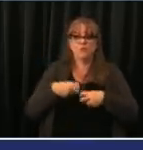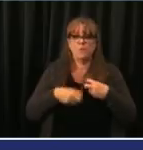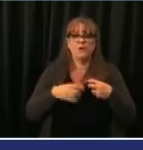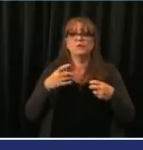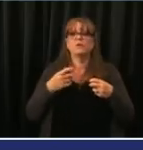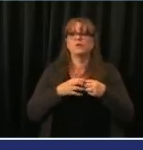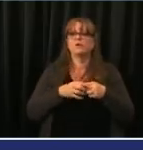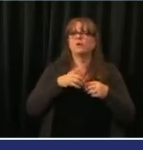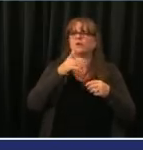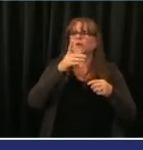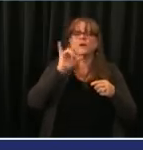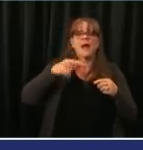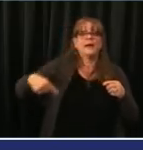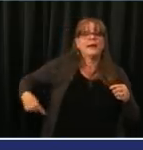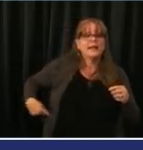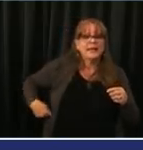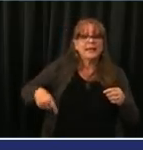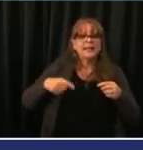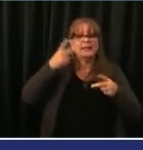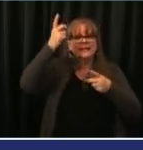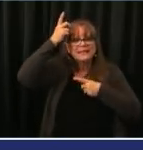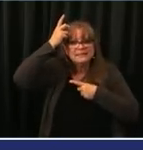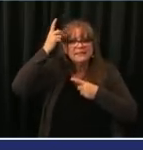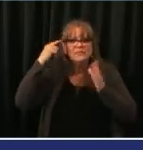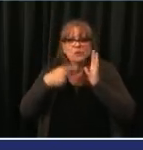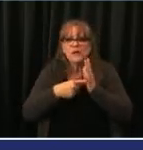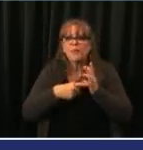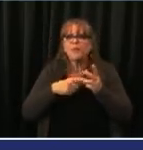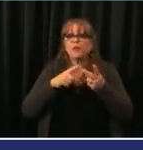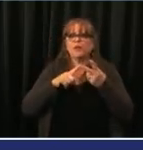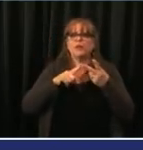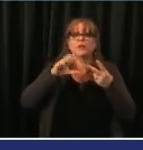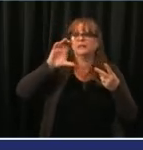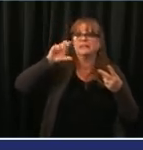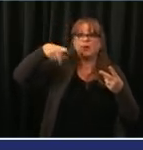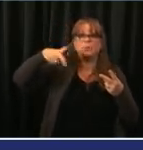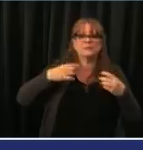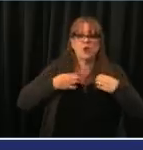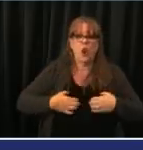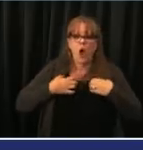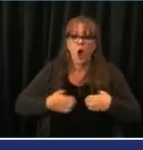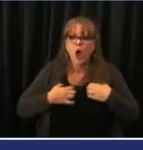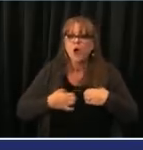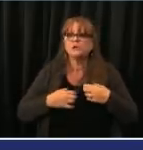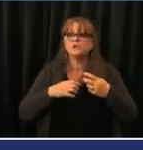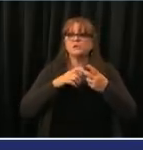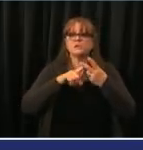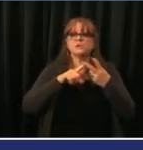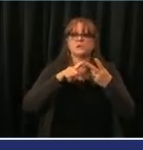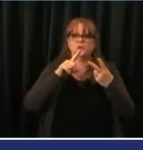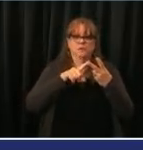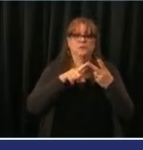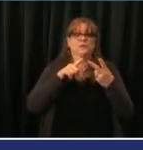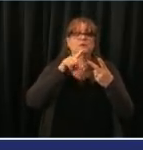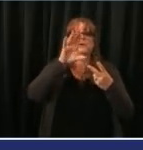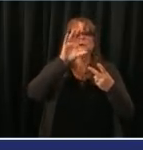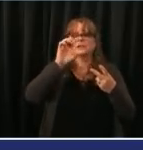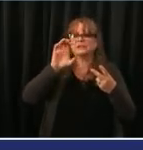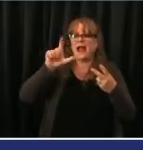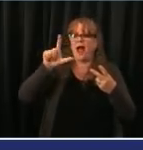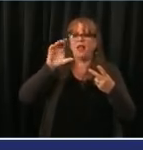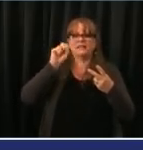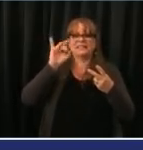disease, COPD, Down syndrome, sickle cell disease, and also people with disabilities that prevent them from wearing